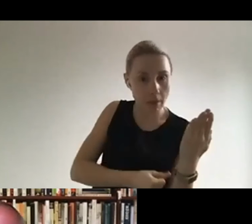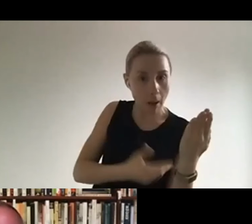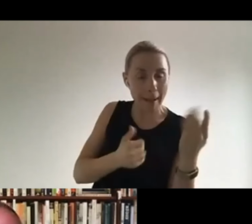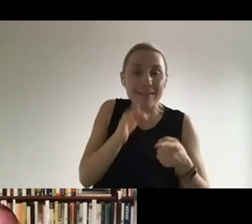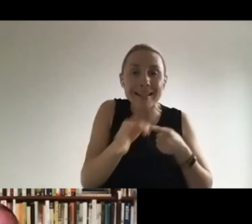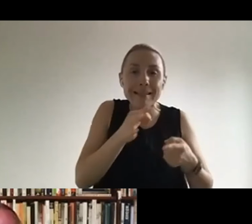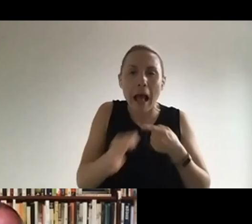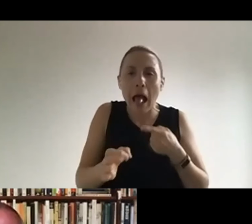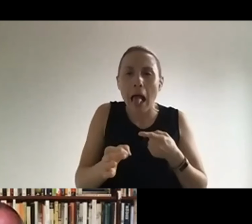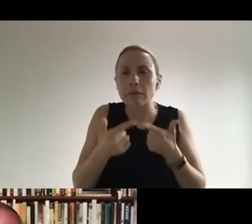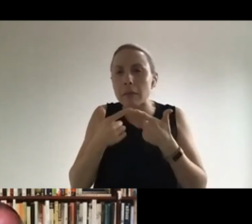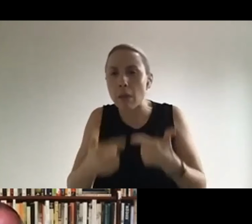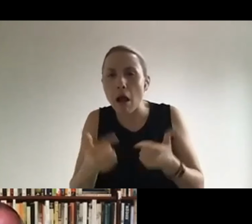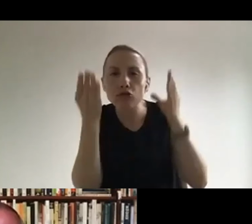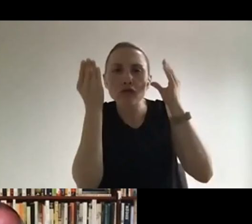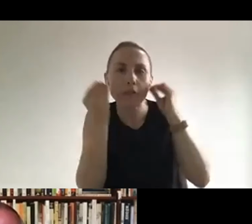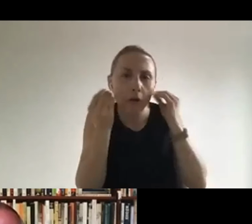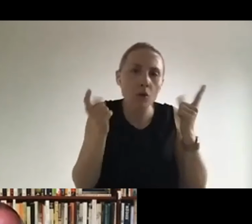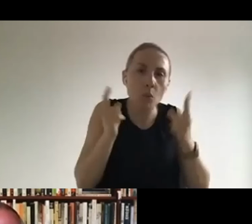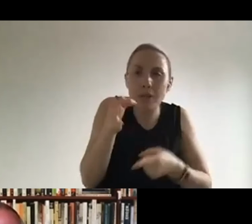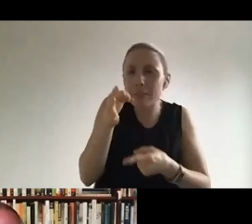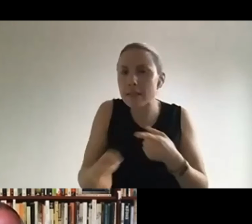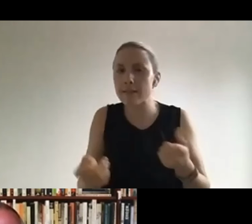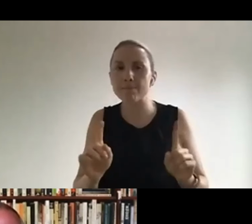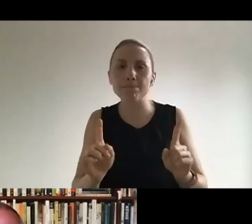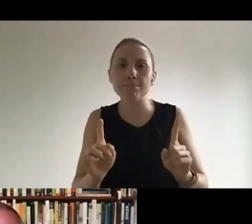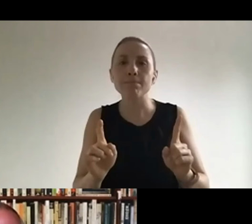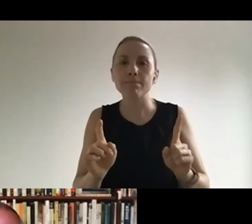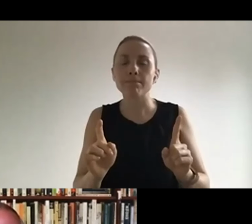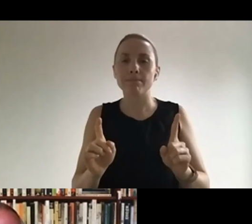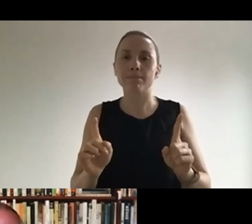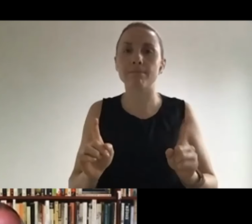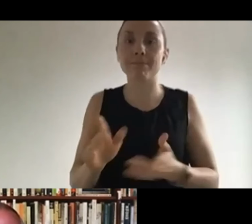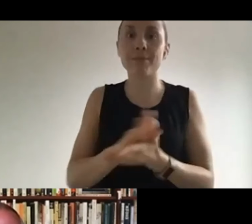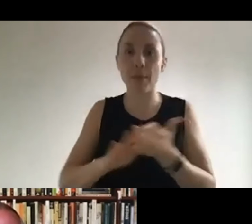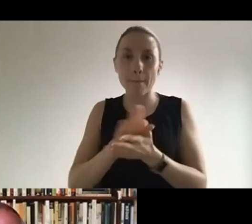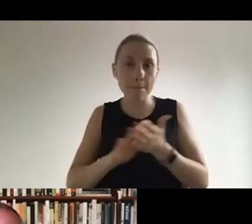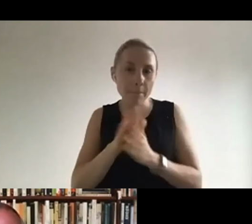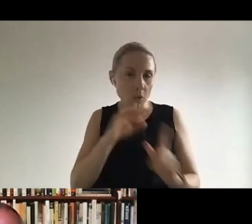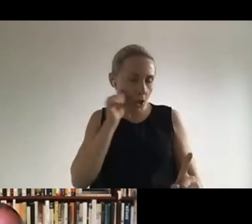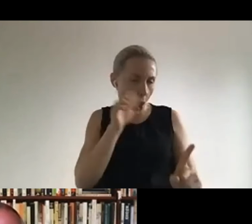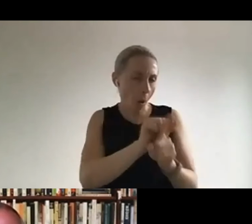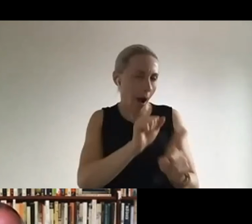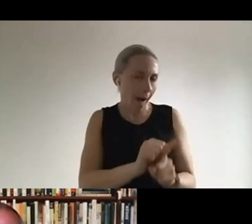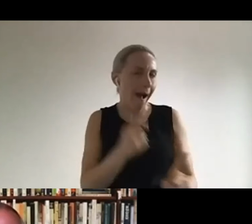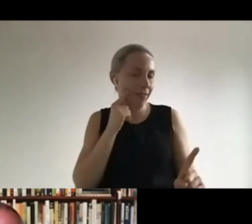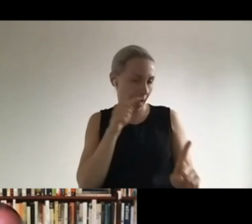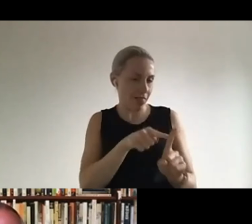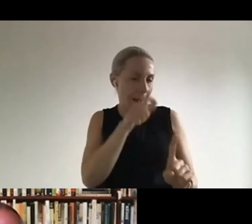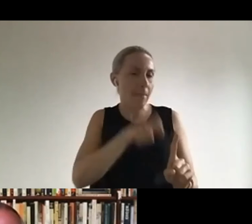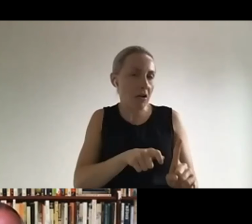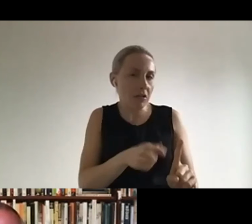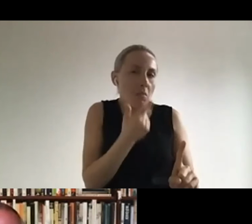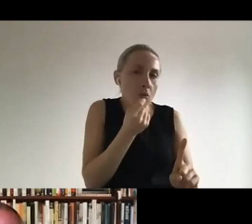so it might be more obvious where people, in which trial people might want to take part. But what we really need, and I